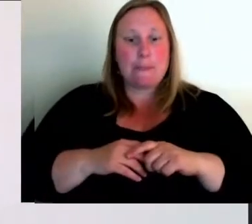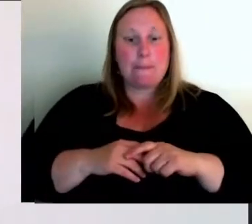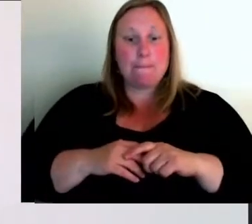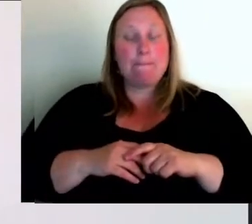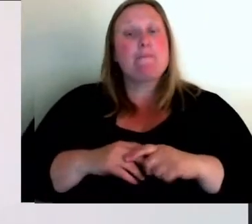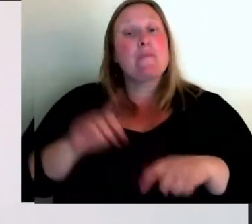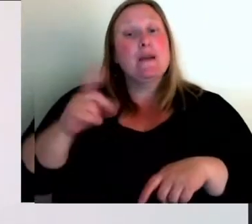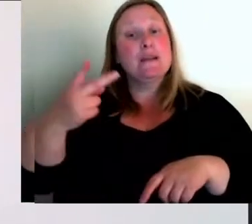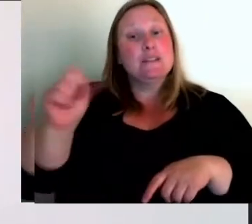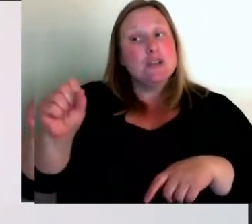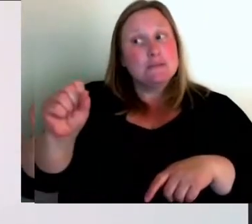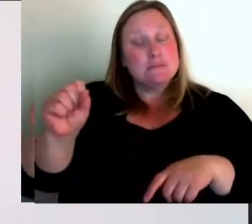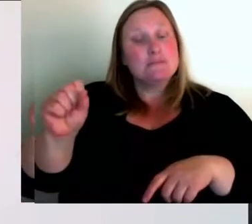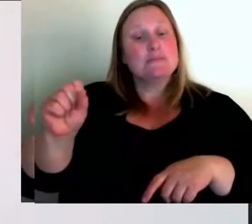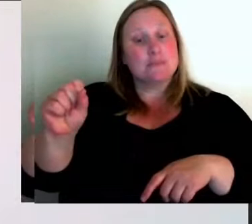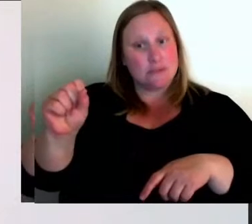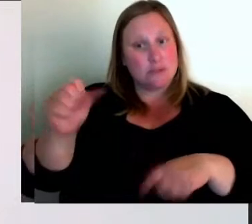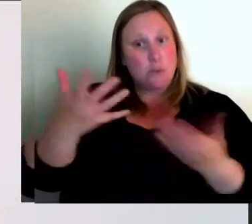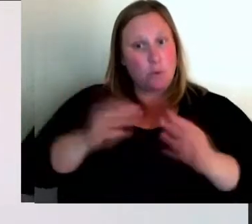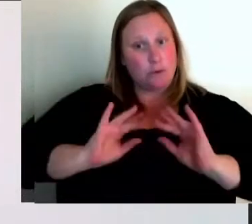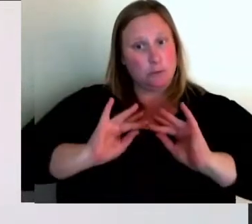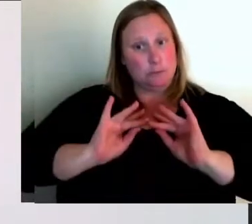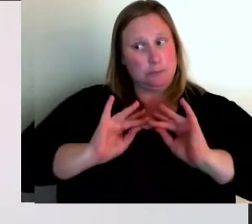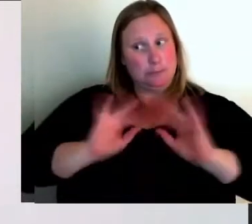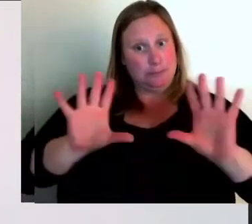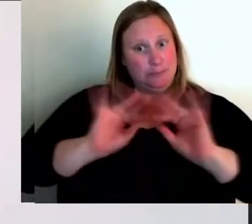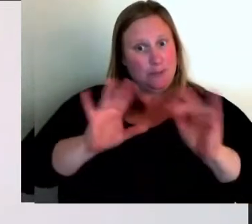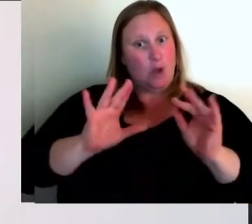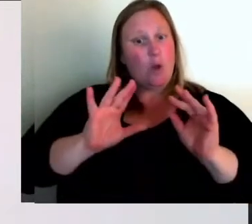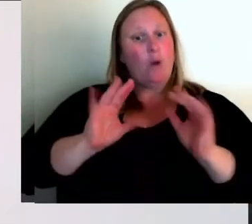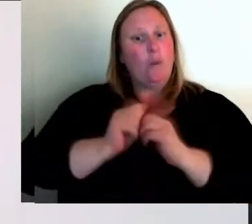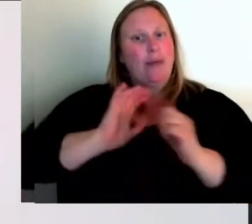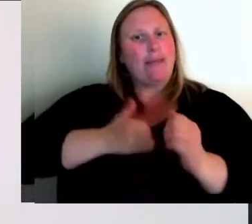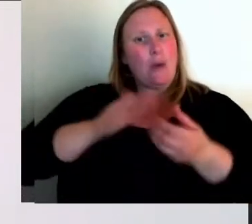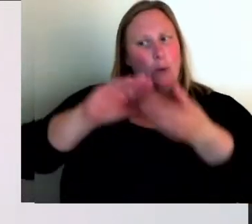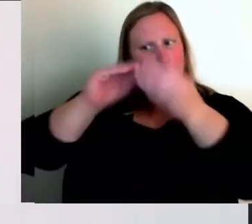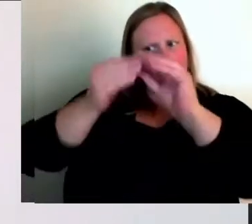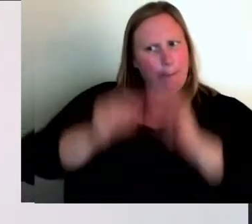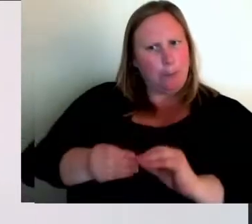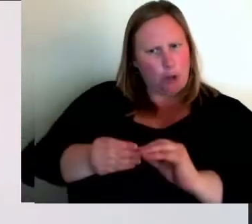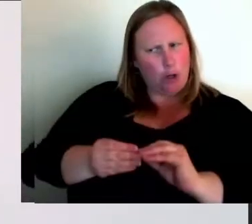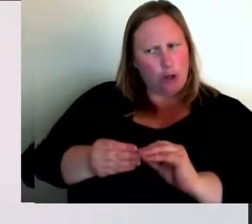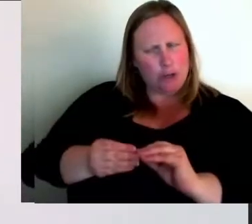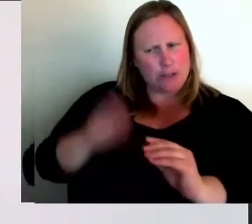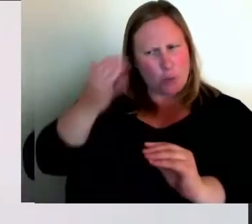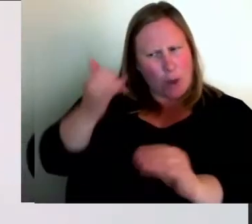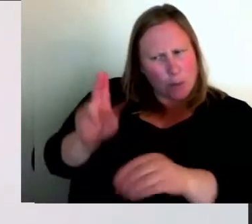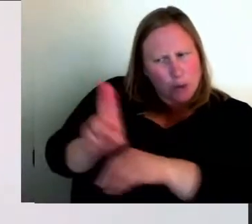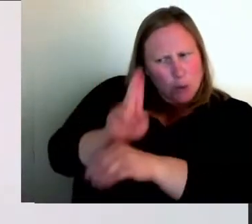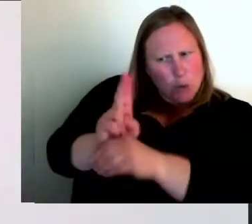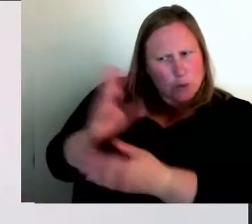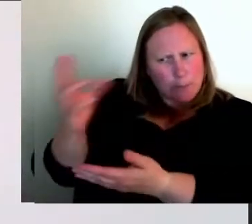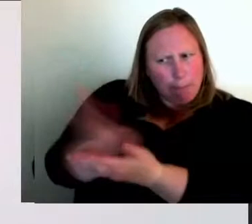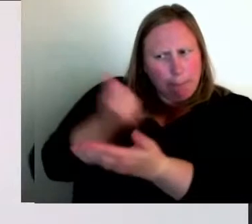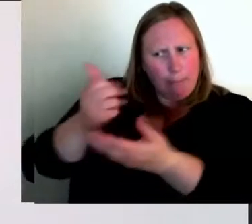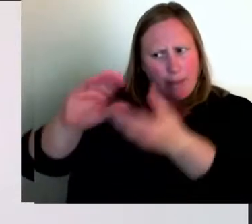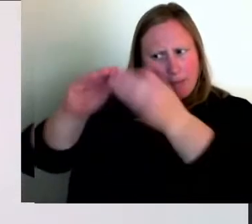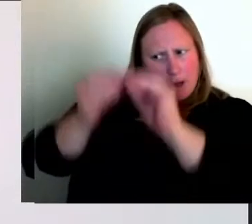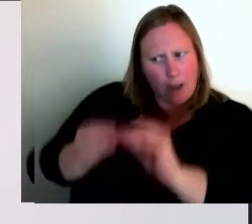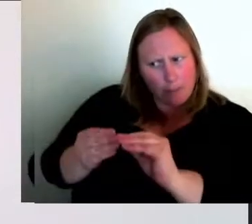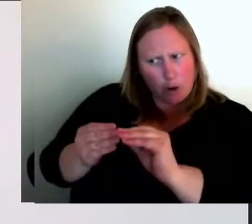are dedicated to COVID-19 surveillance because these numbers help guide our decision-making so we can prevent future illnesses and death